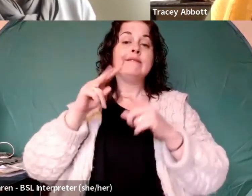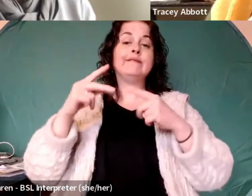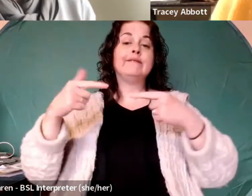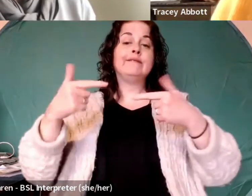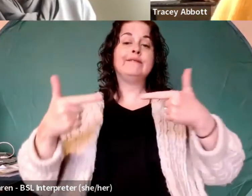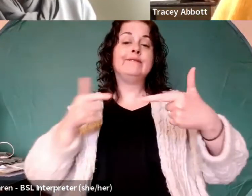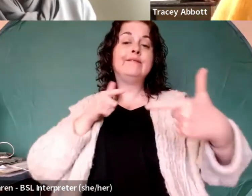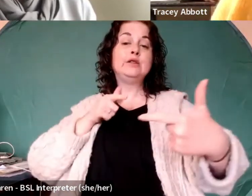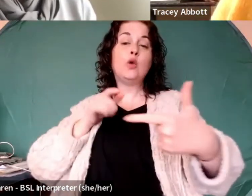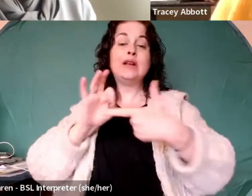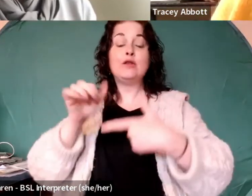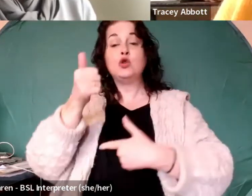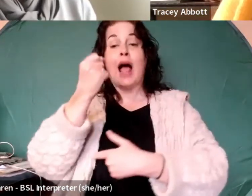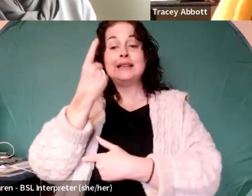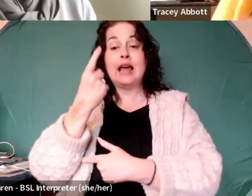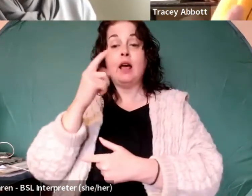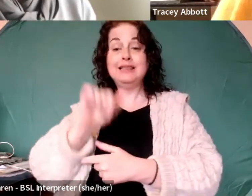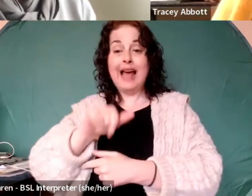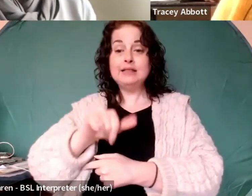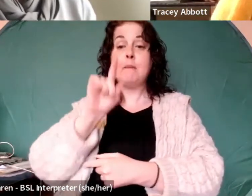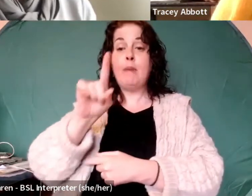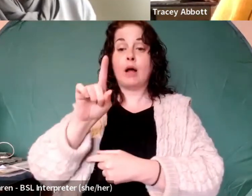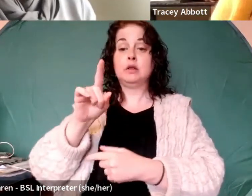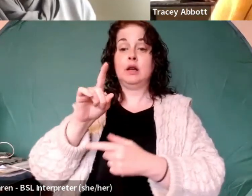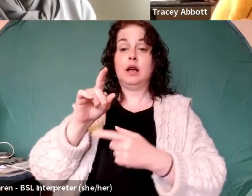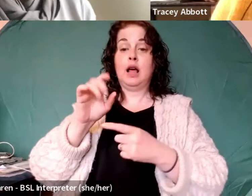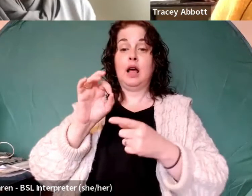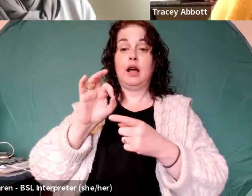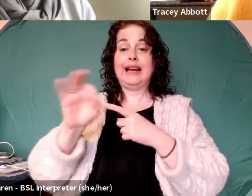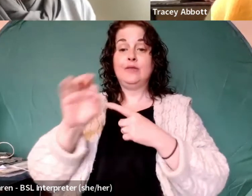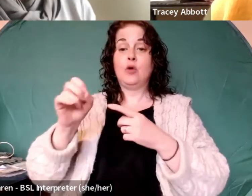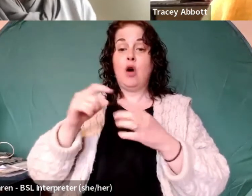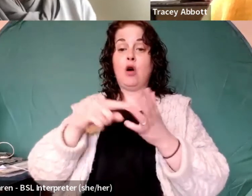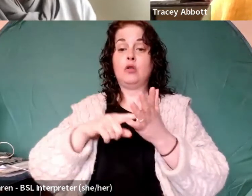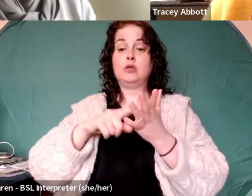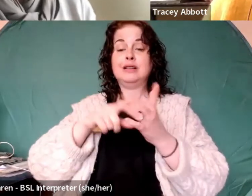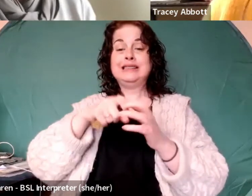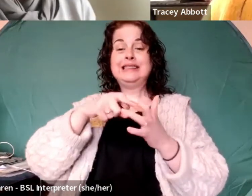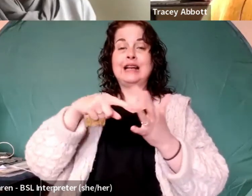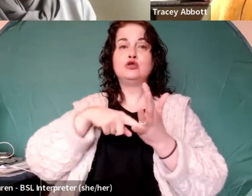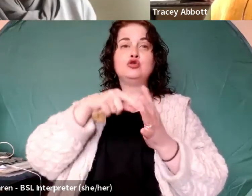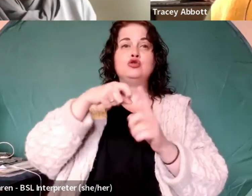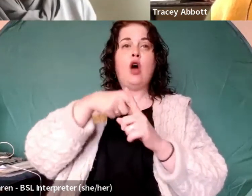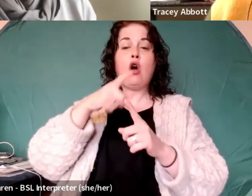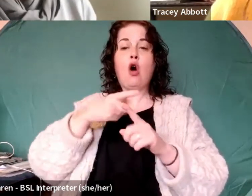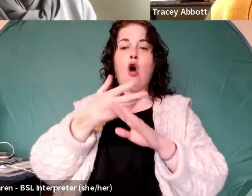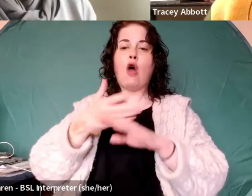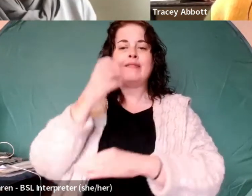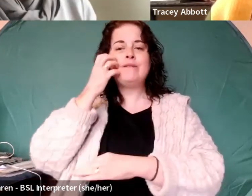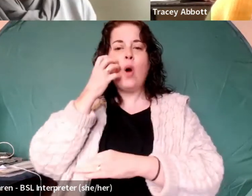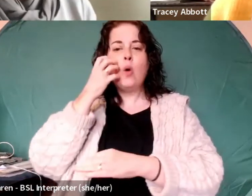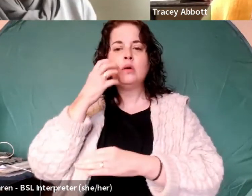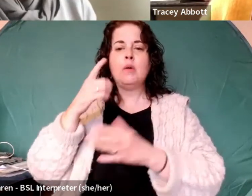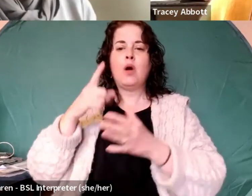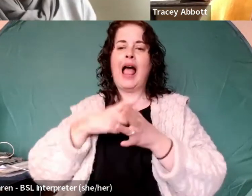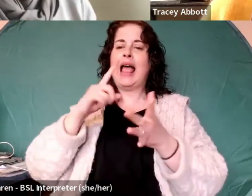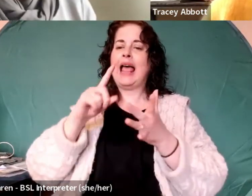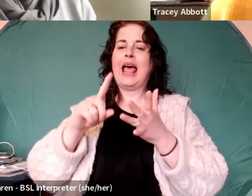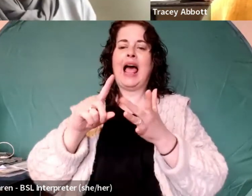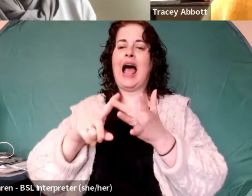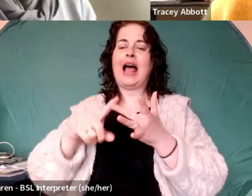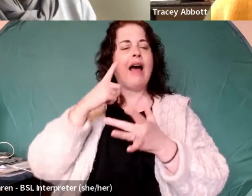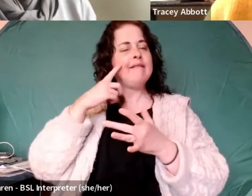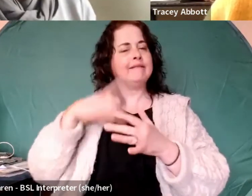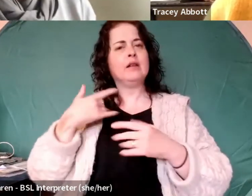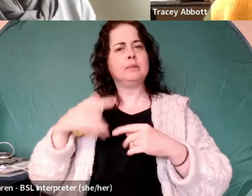idea. They are, but a video interview on TikTok or on your blooming phone, do it like that. But AI is a real